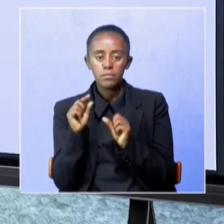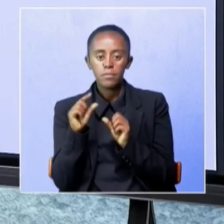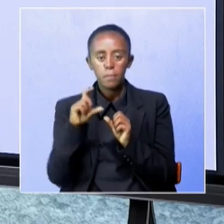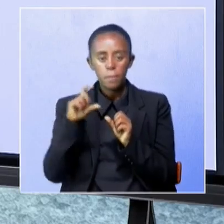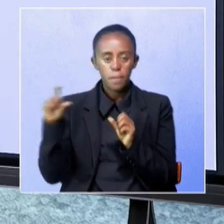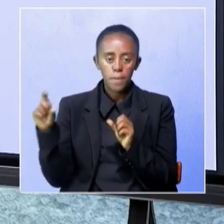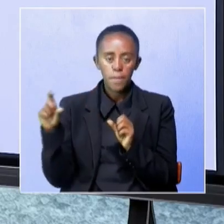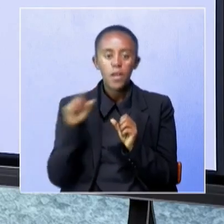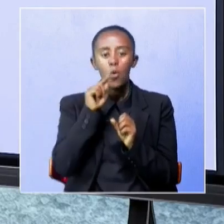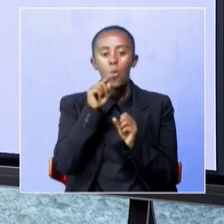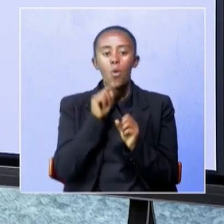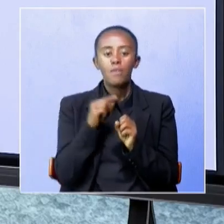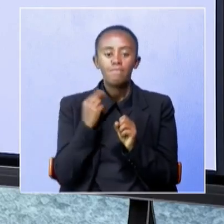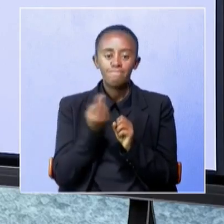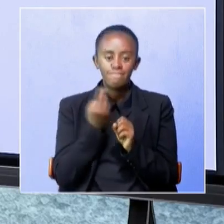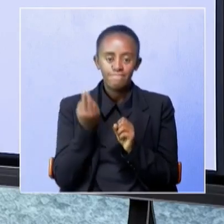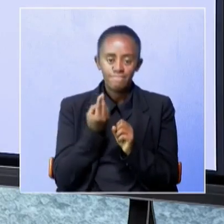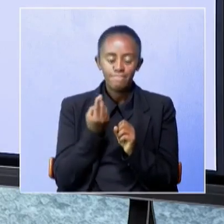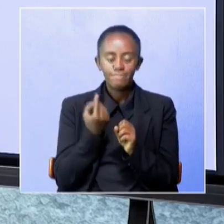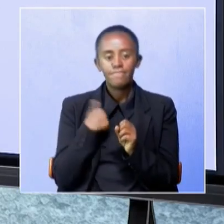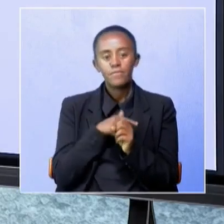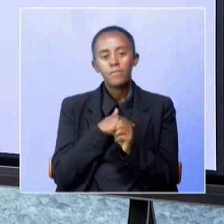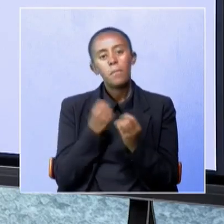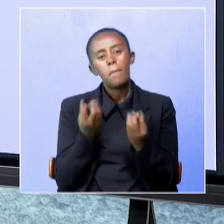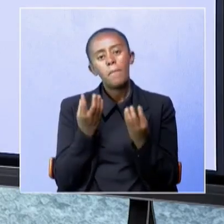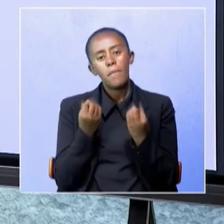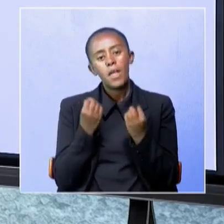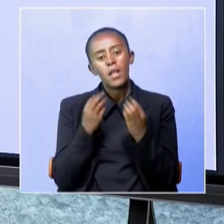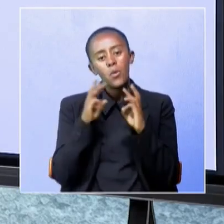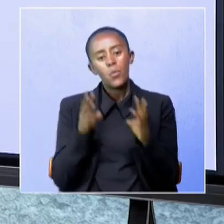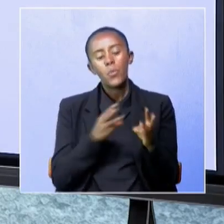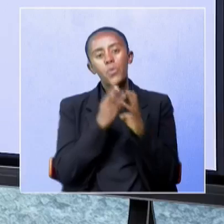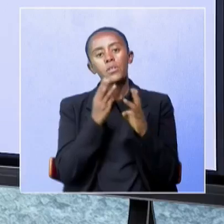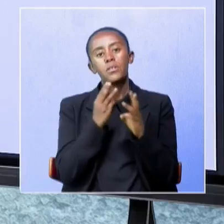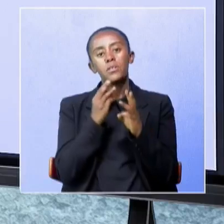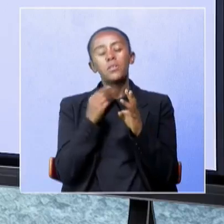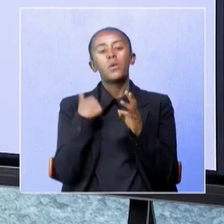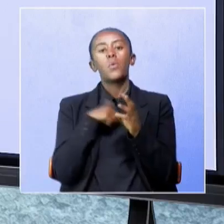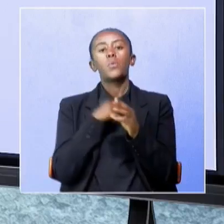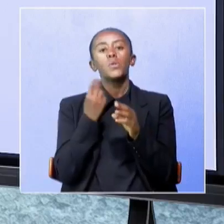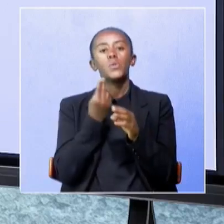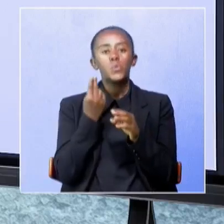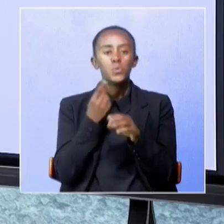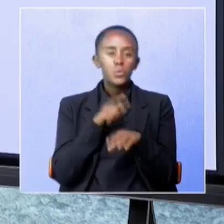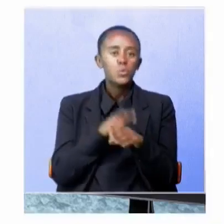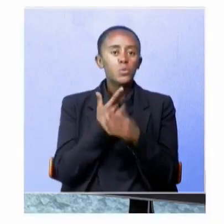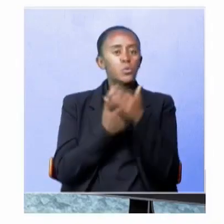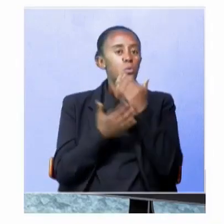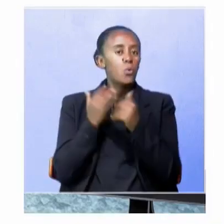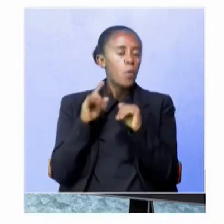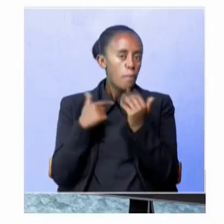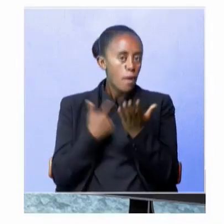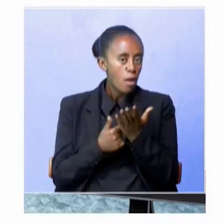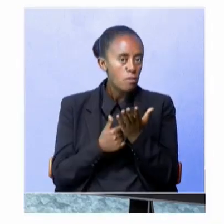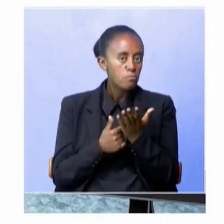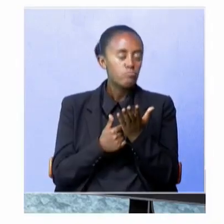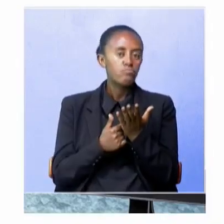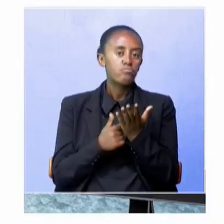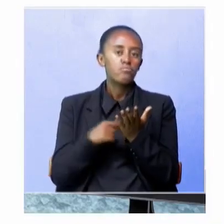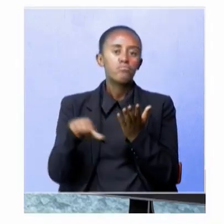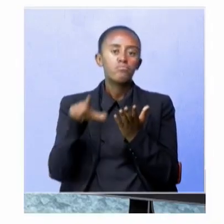colon. So we have many ways of using. We could also use it to talk about lists as